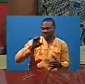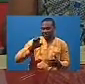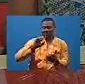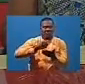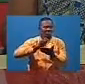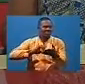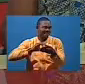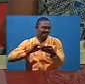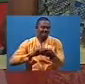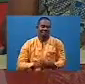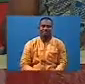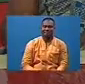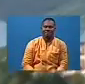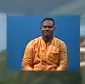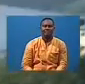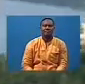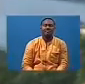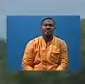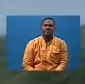reportage.